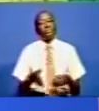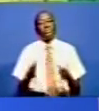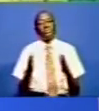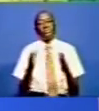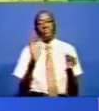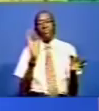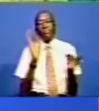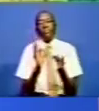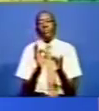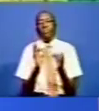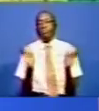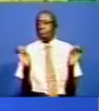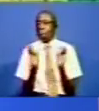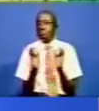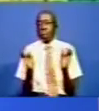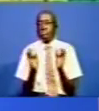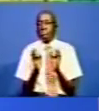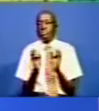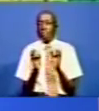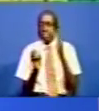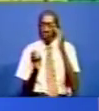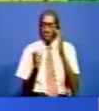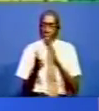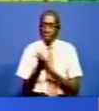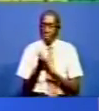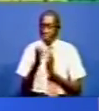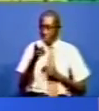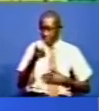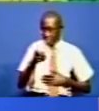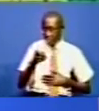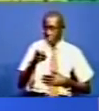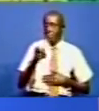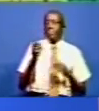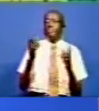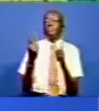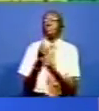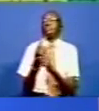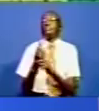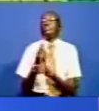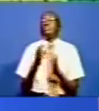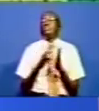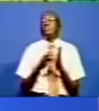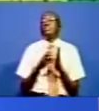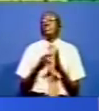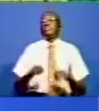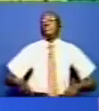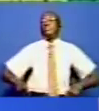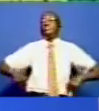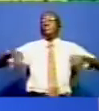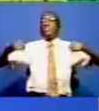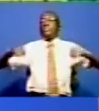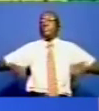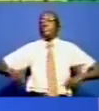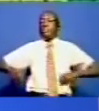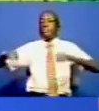perfect, but I believe we can point to numerous cases of our senior officers who have